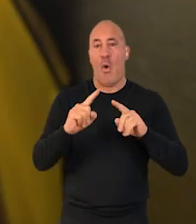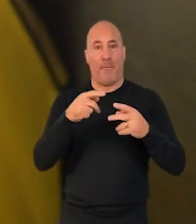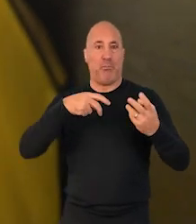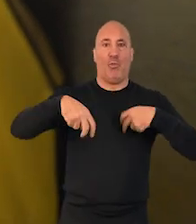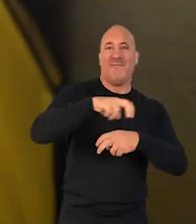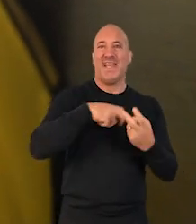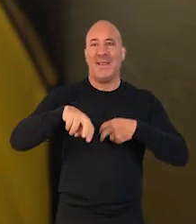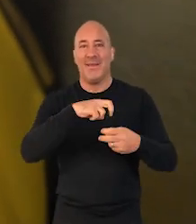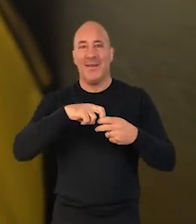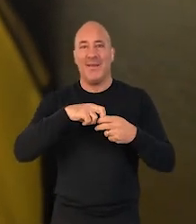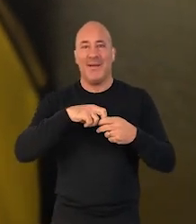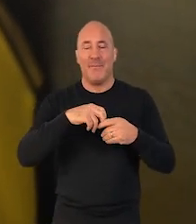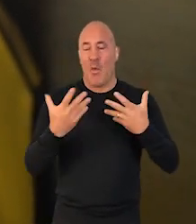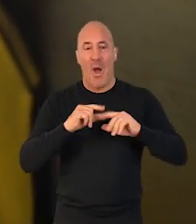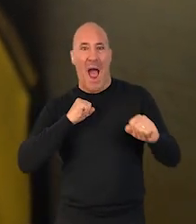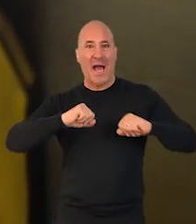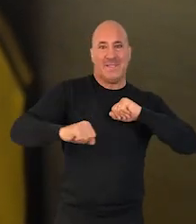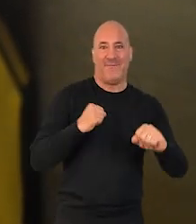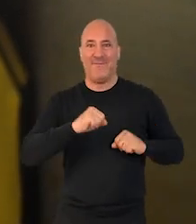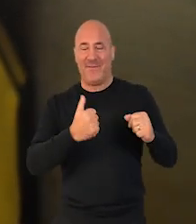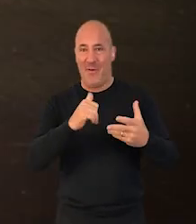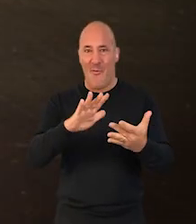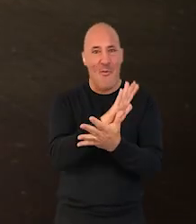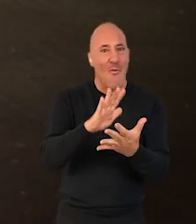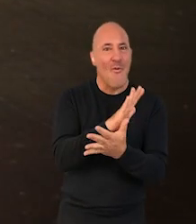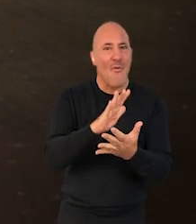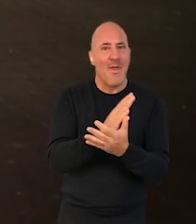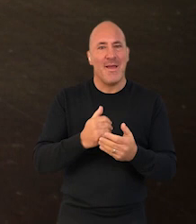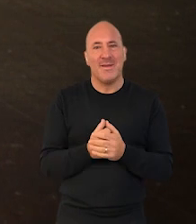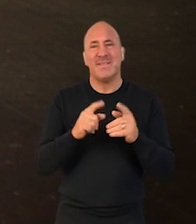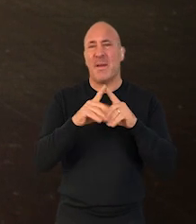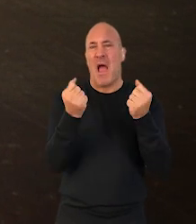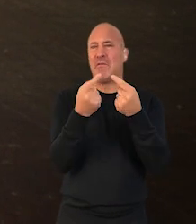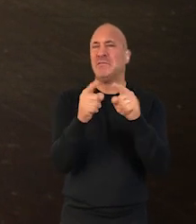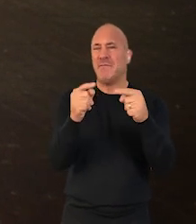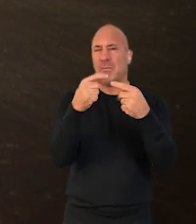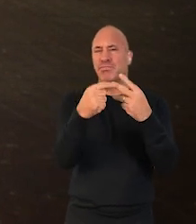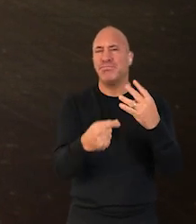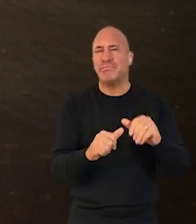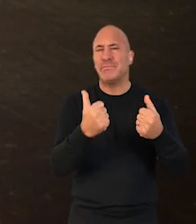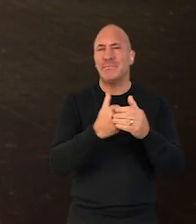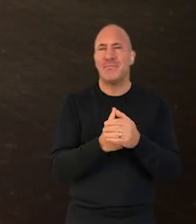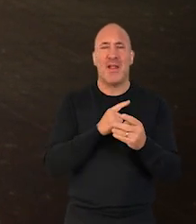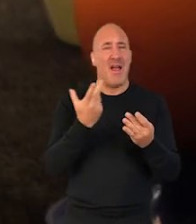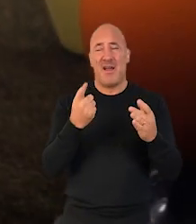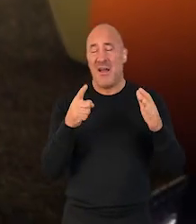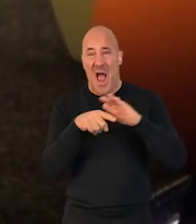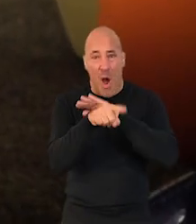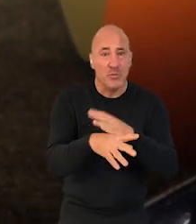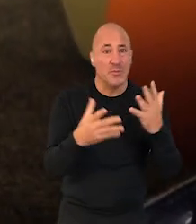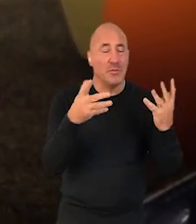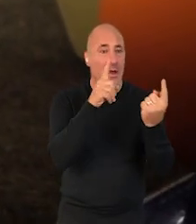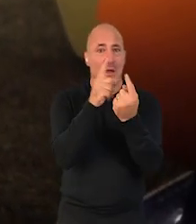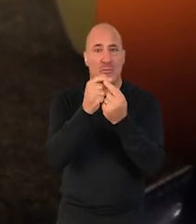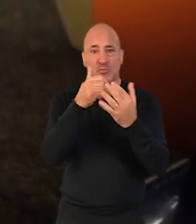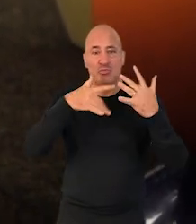it gets people moving, it gets people a bit more active and enjoying themselves. But it's also loads of different benefits, such as getting